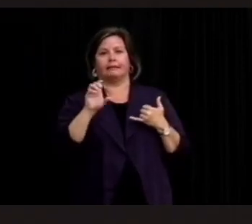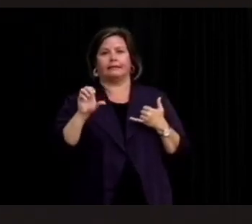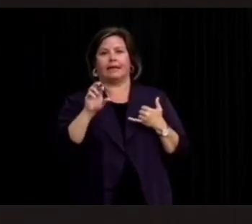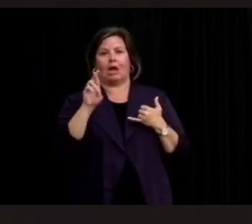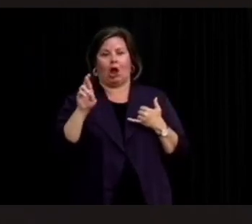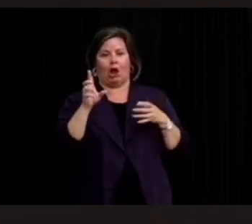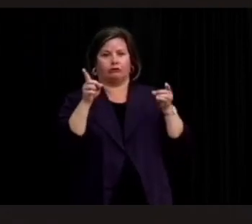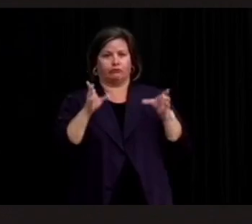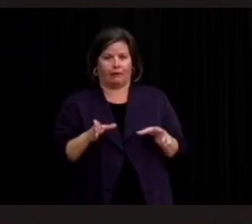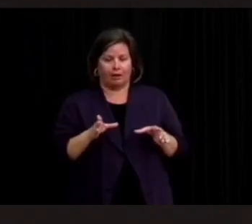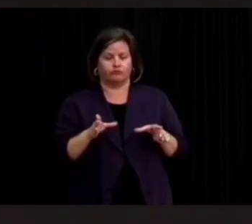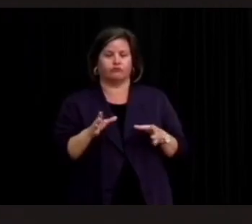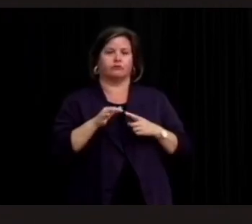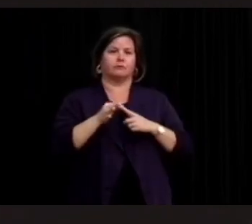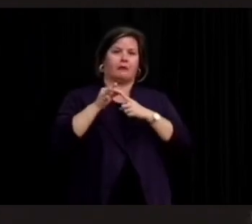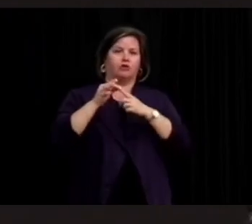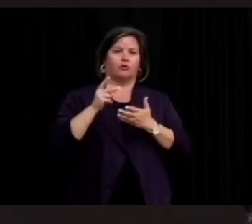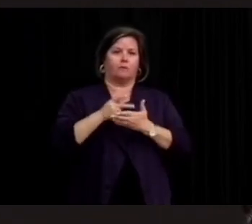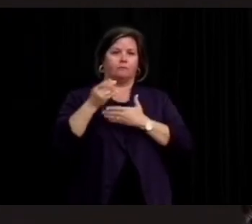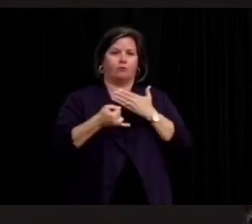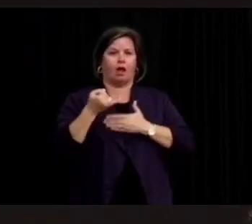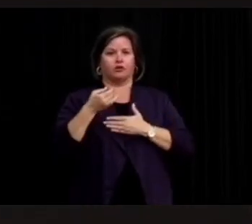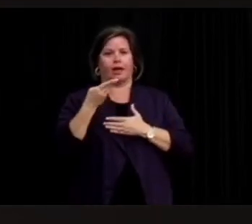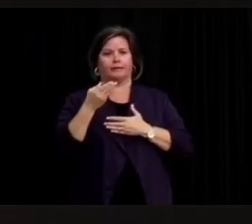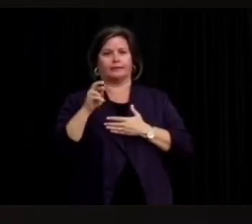Special Projects, Harold Kaur.